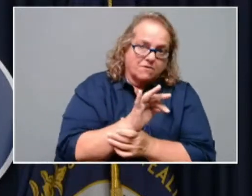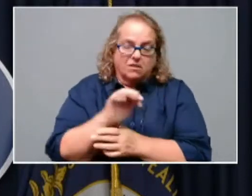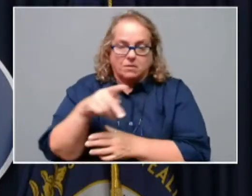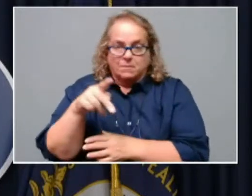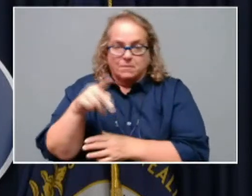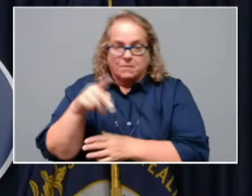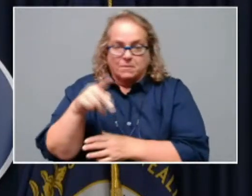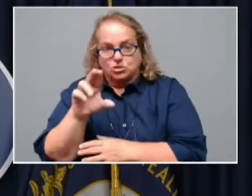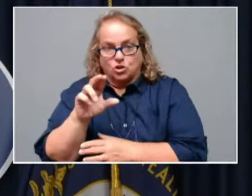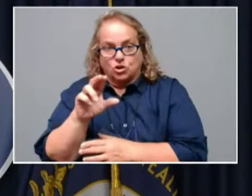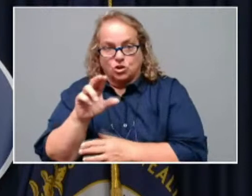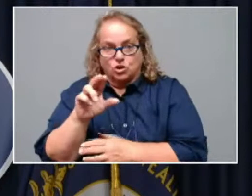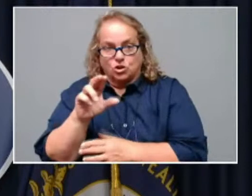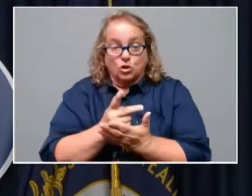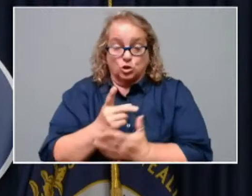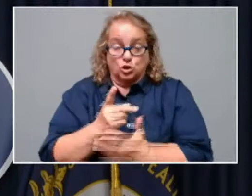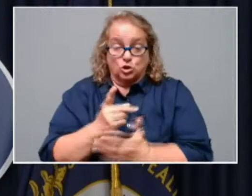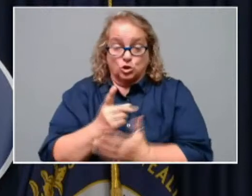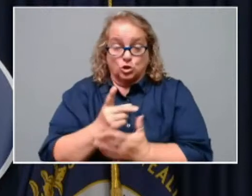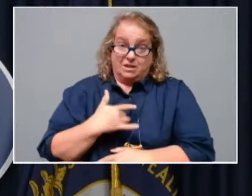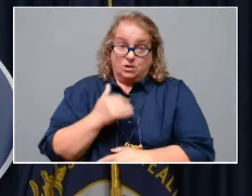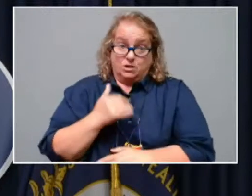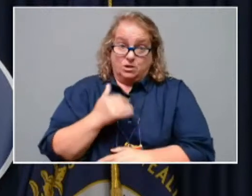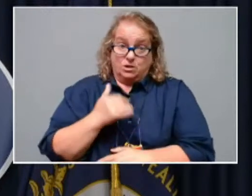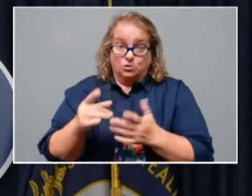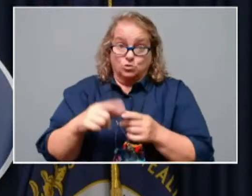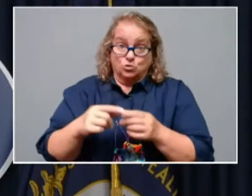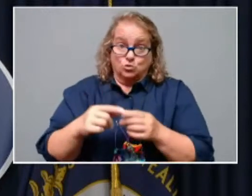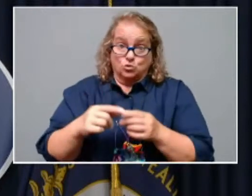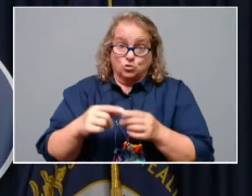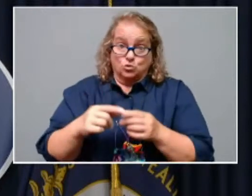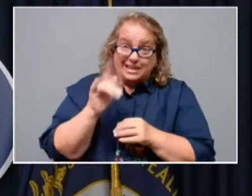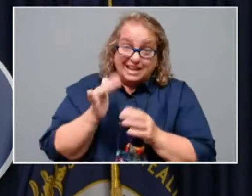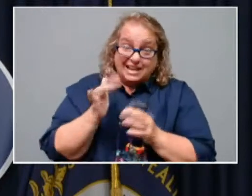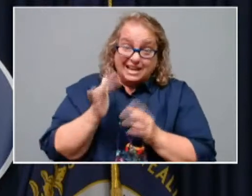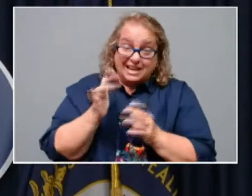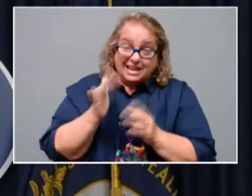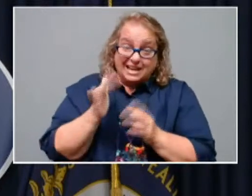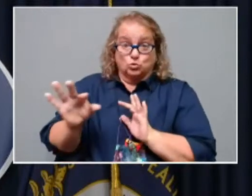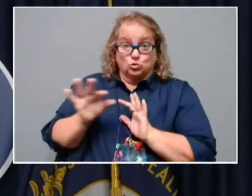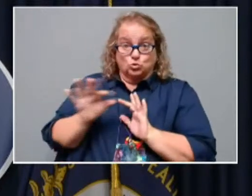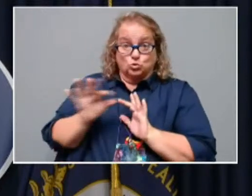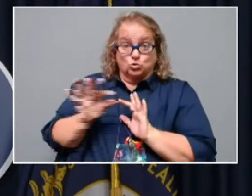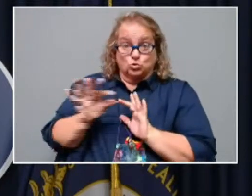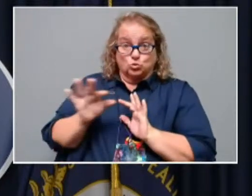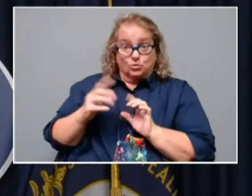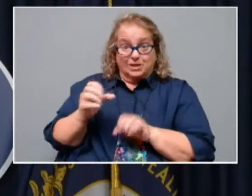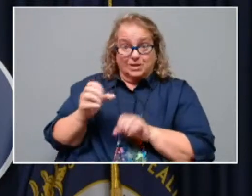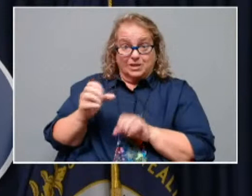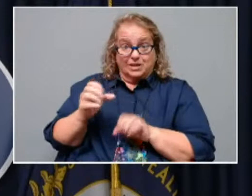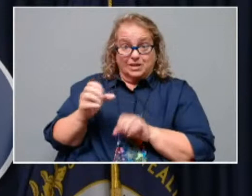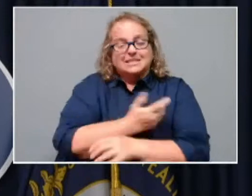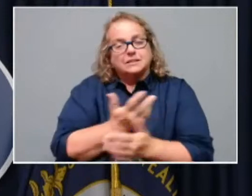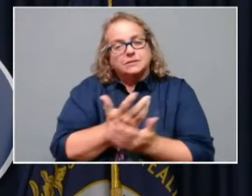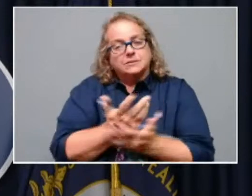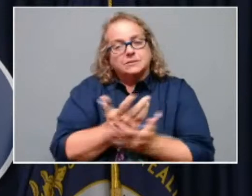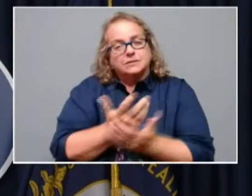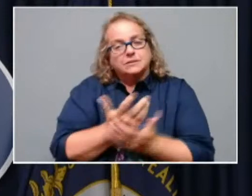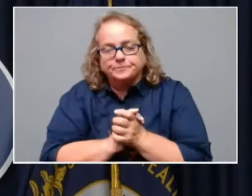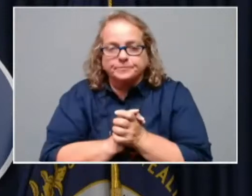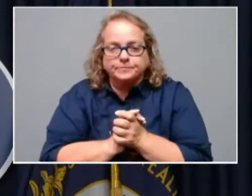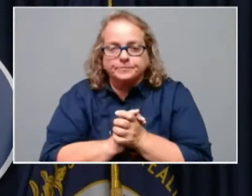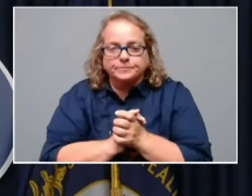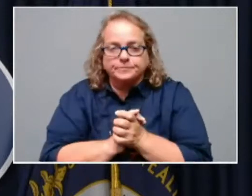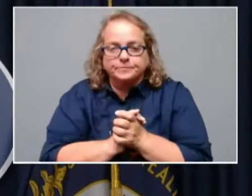I believe that it will lead to more Kentuckians choosing to get vaccinated? Some. I think when we look at